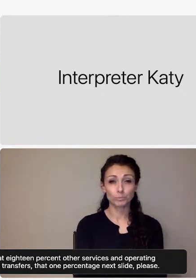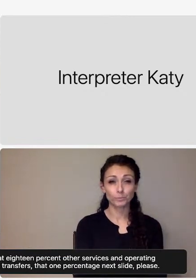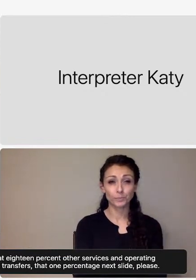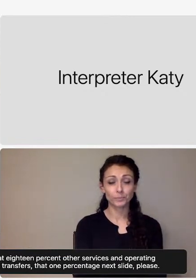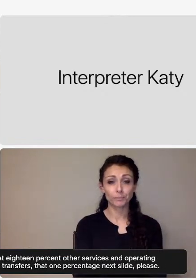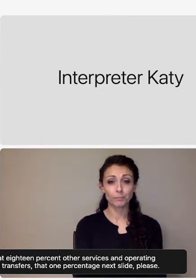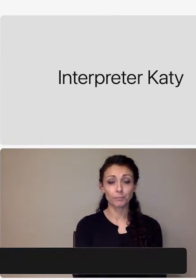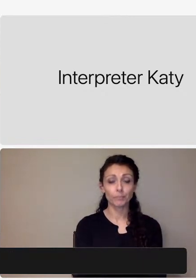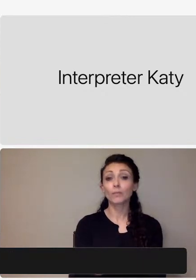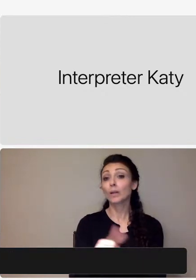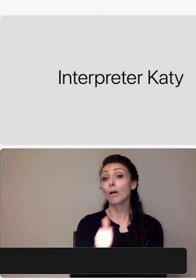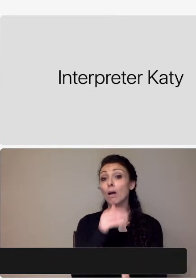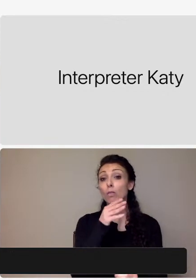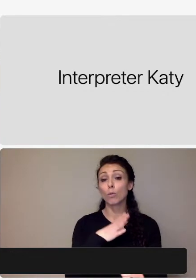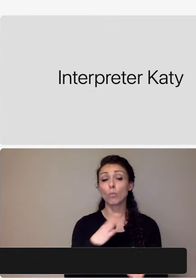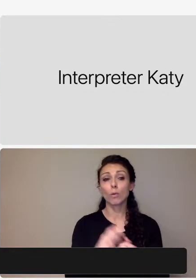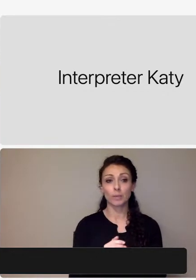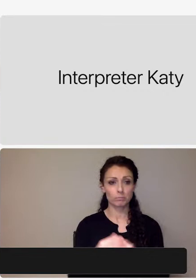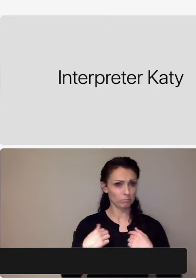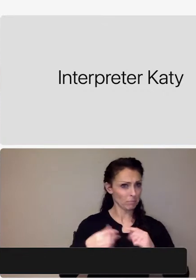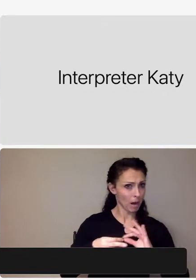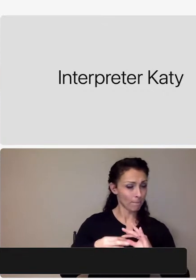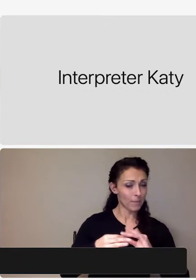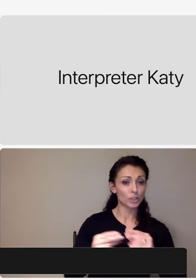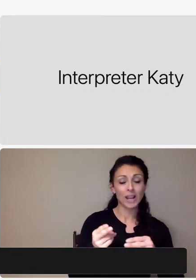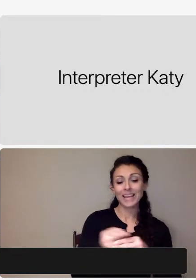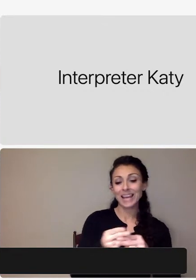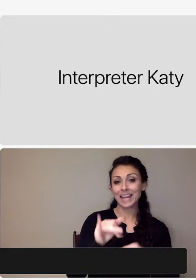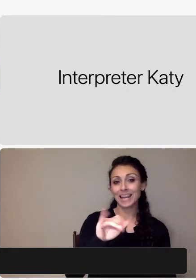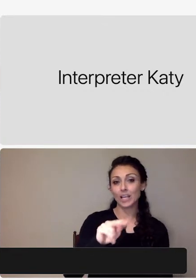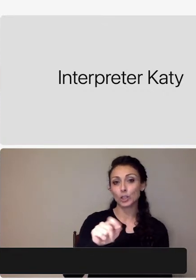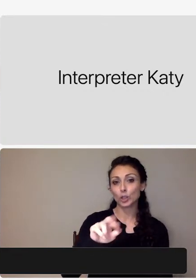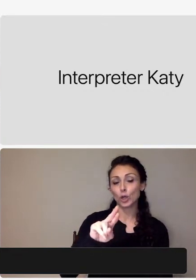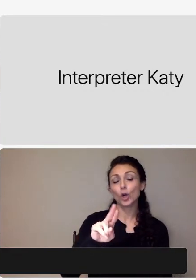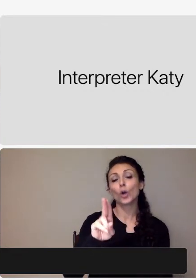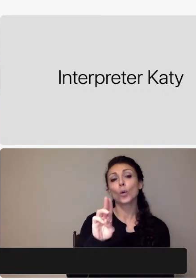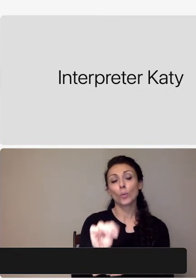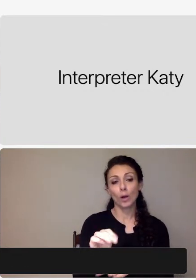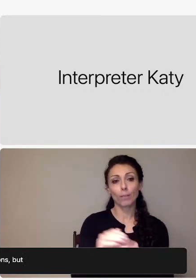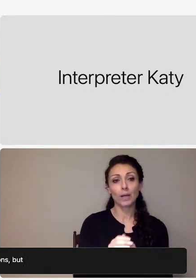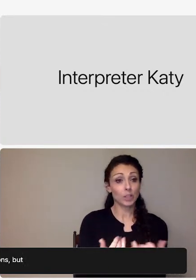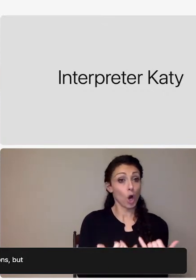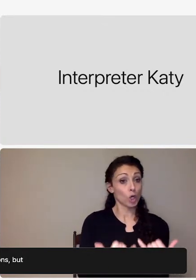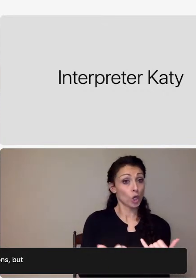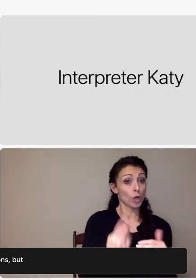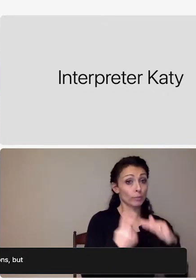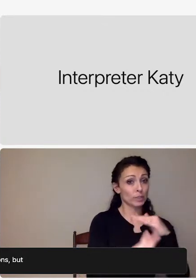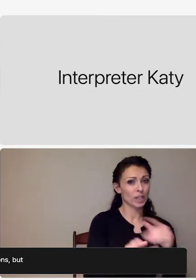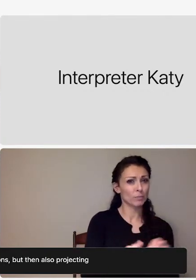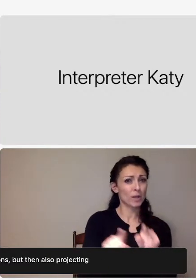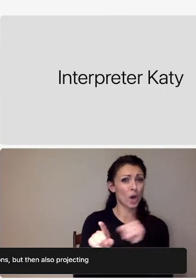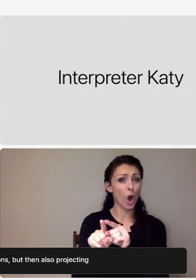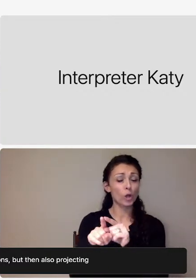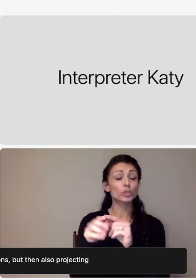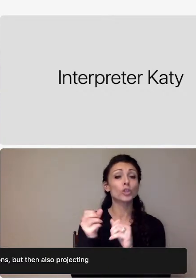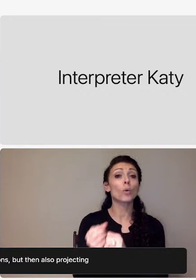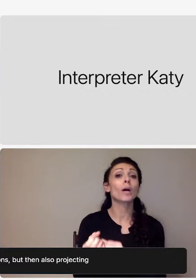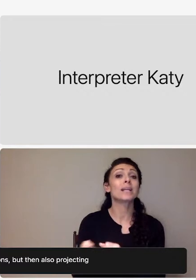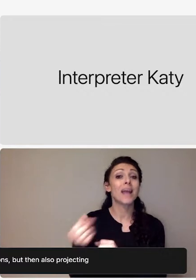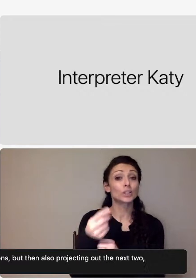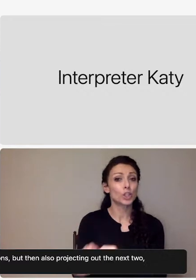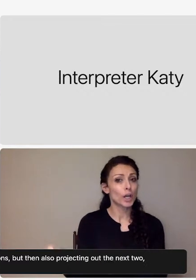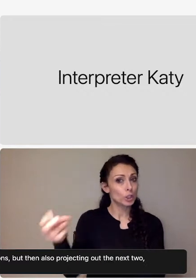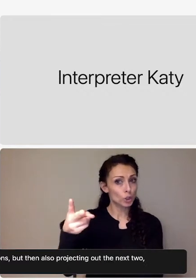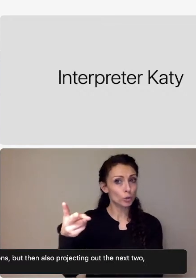and as i mentioned earlier part of the interim report is our current year projections but then also projecting out the next two subsequent